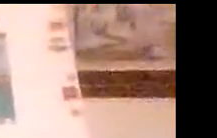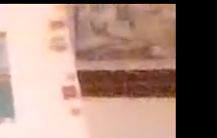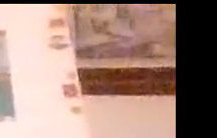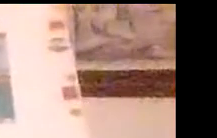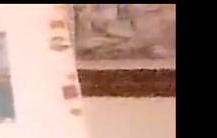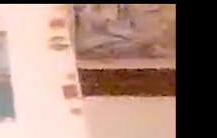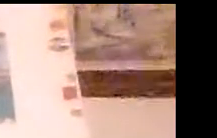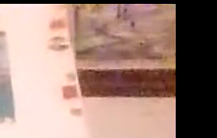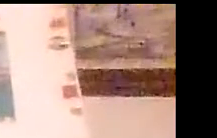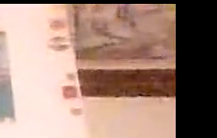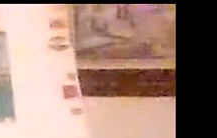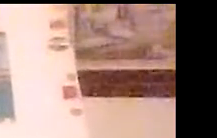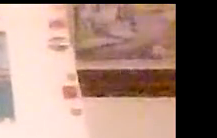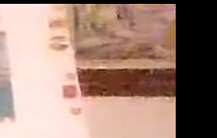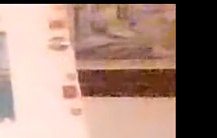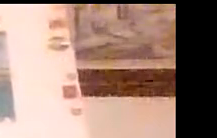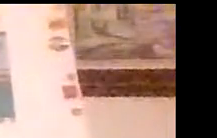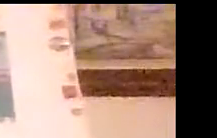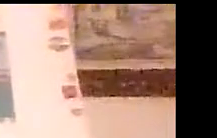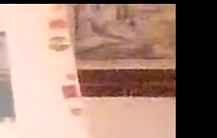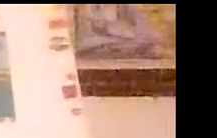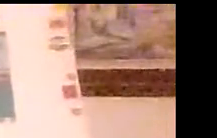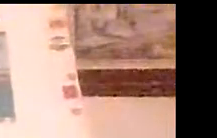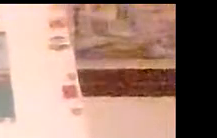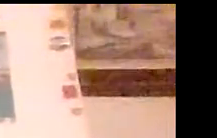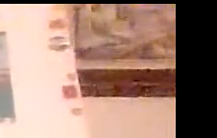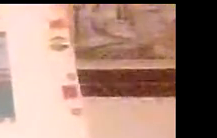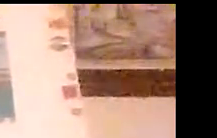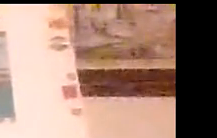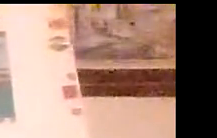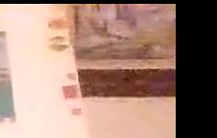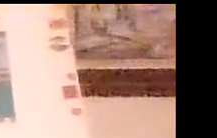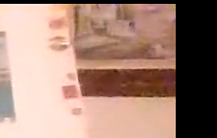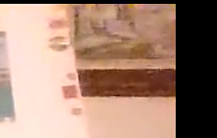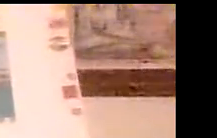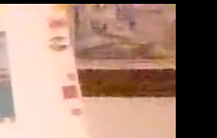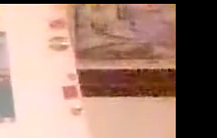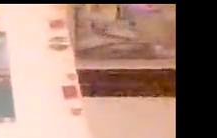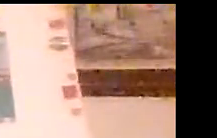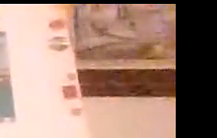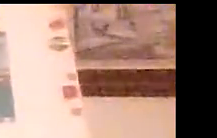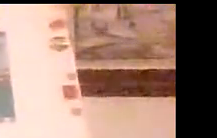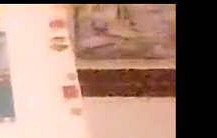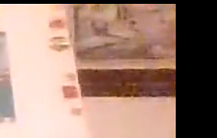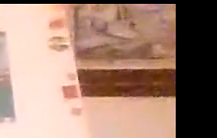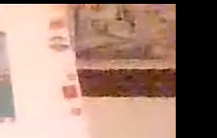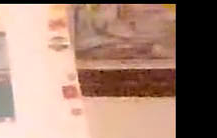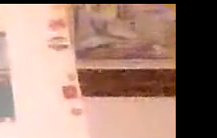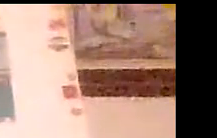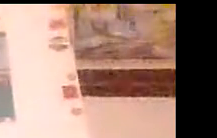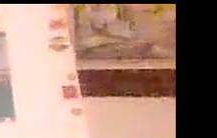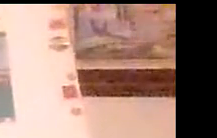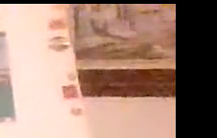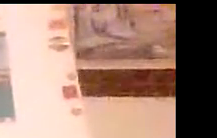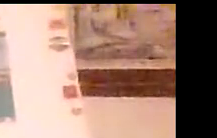Makes me think, what can I think about? What can I do before I even read the book to figure out what the book is going to be about?